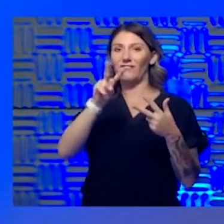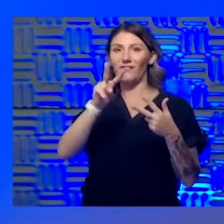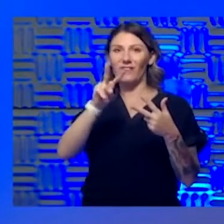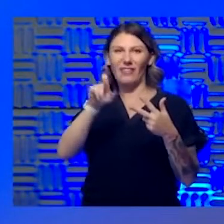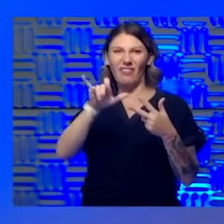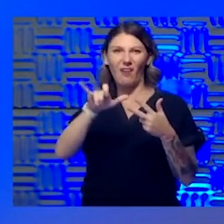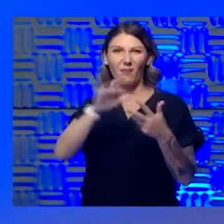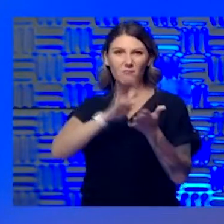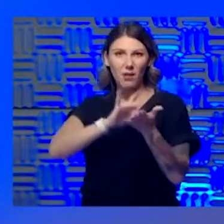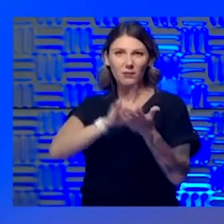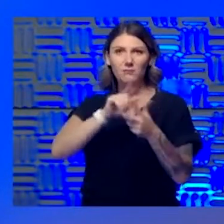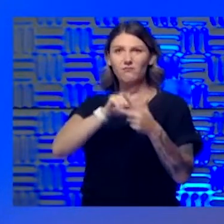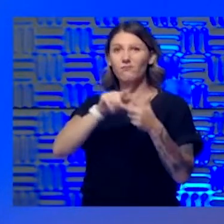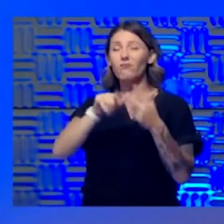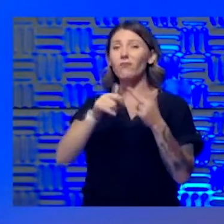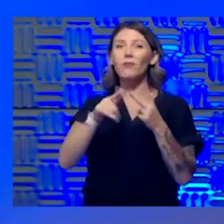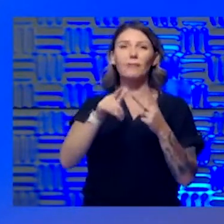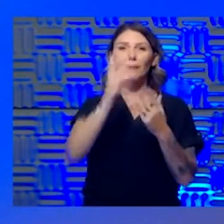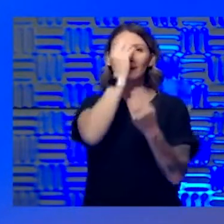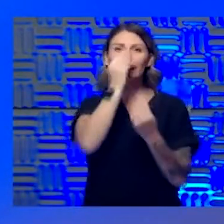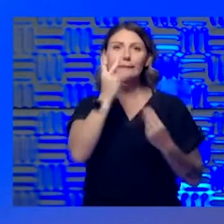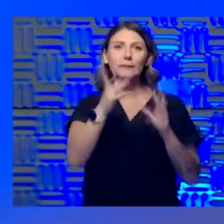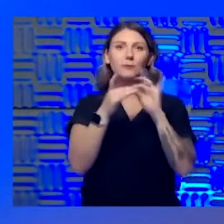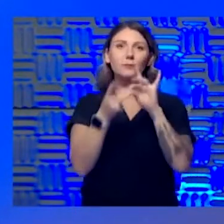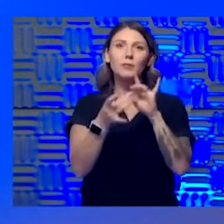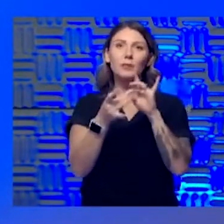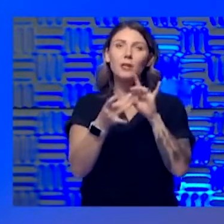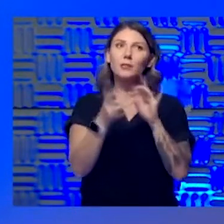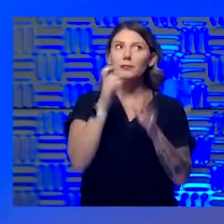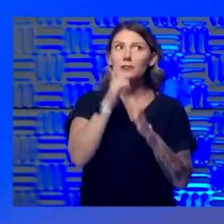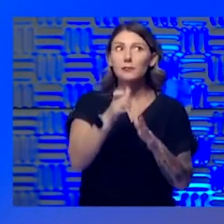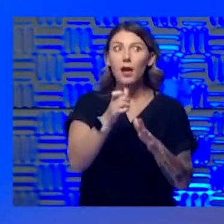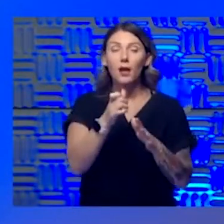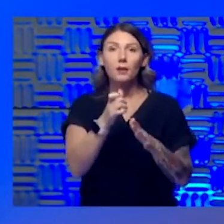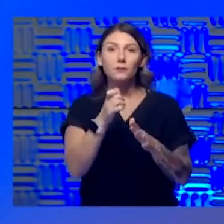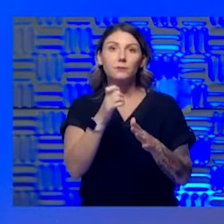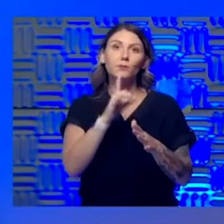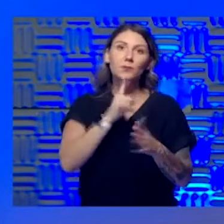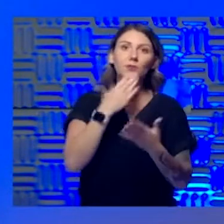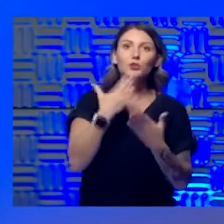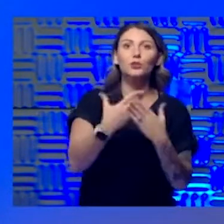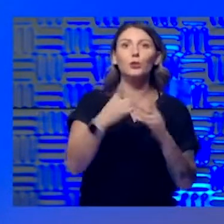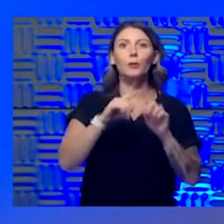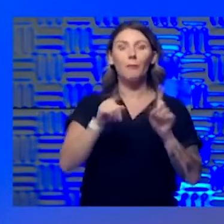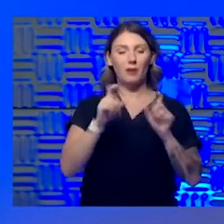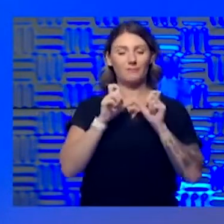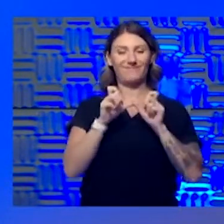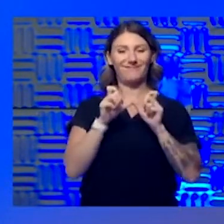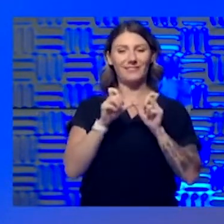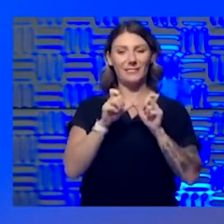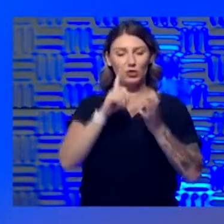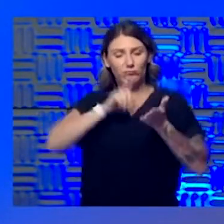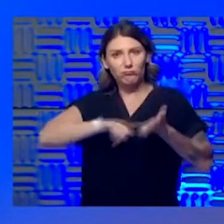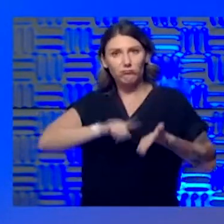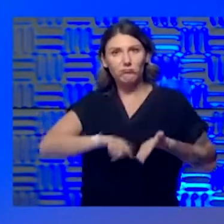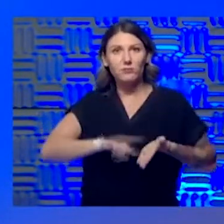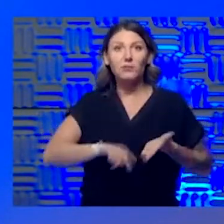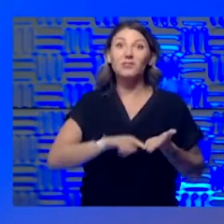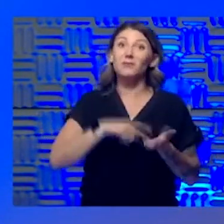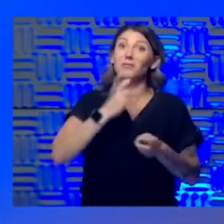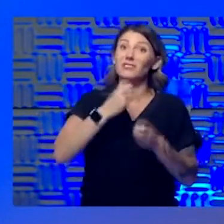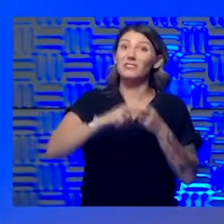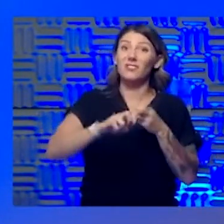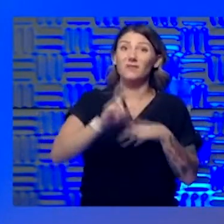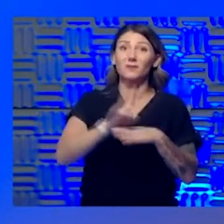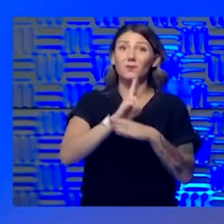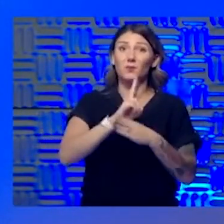The data behind that is really not too good. We are continuing to look at that. That would be hard to give that combination as